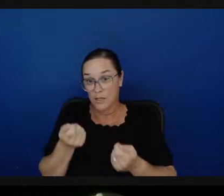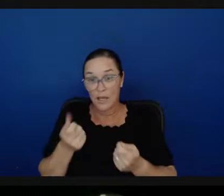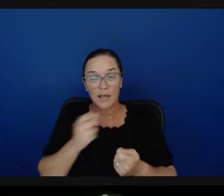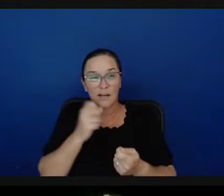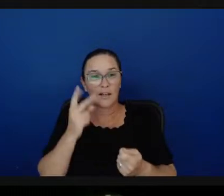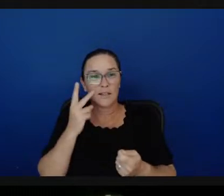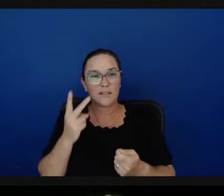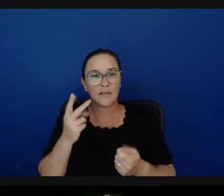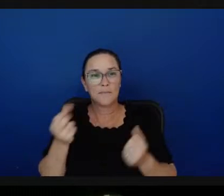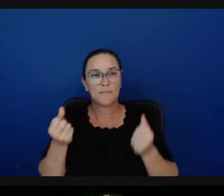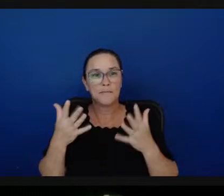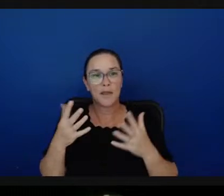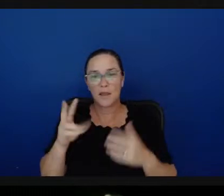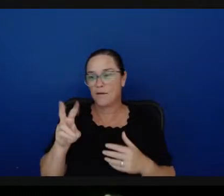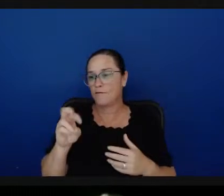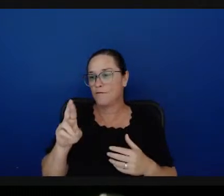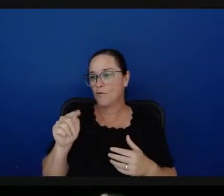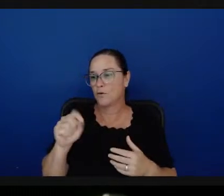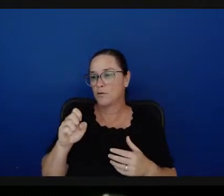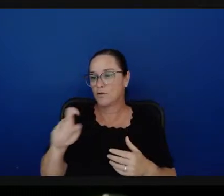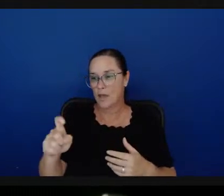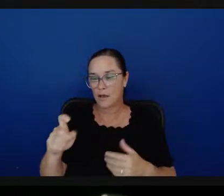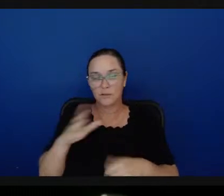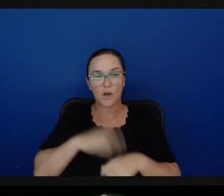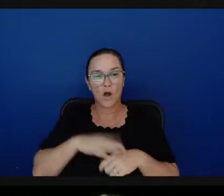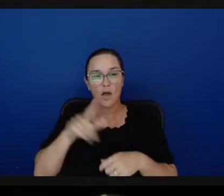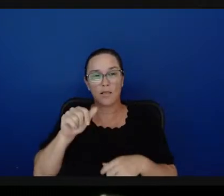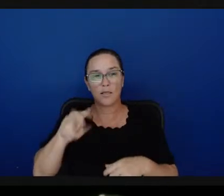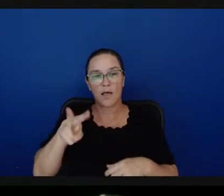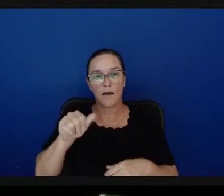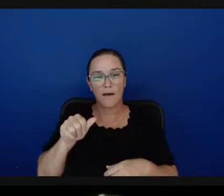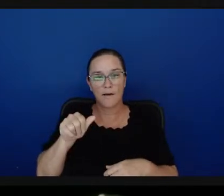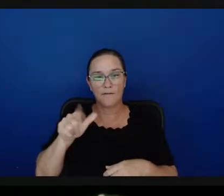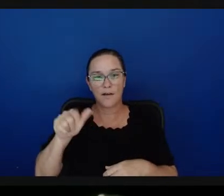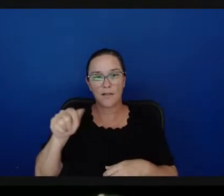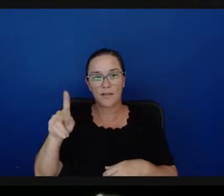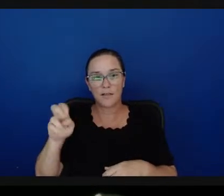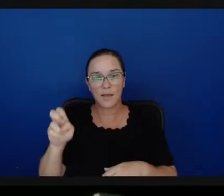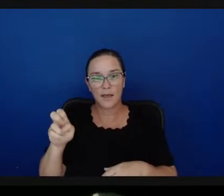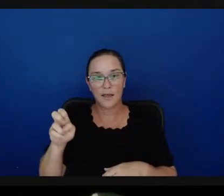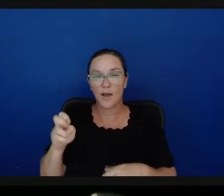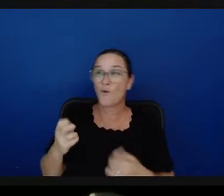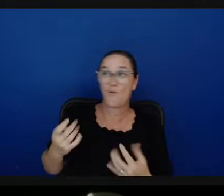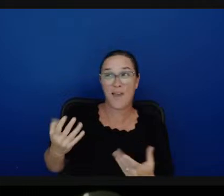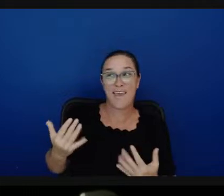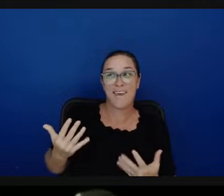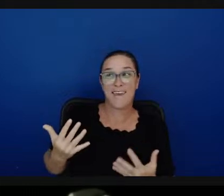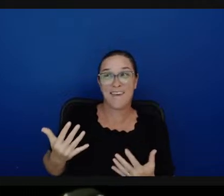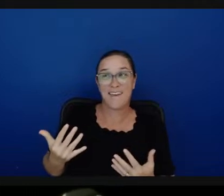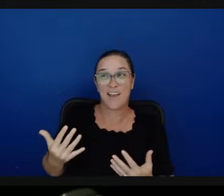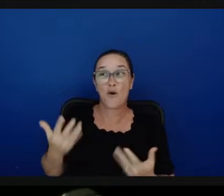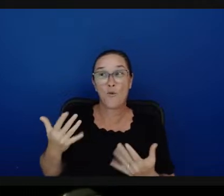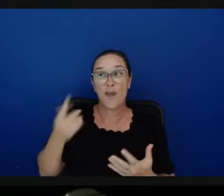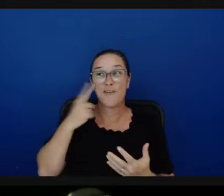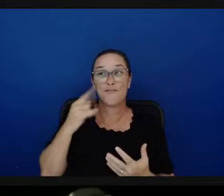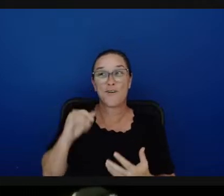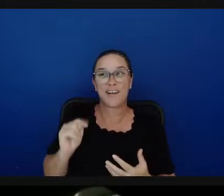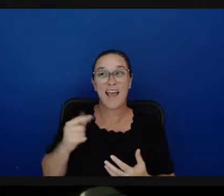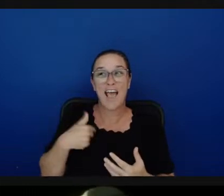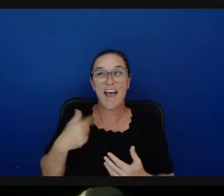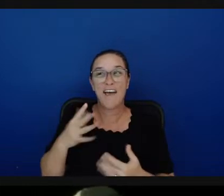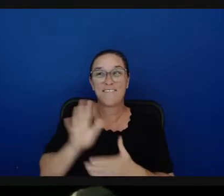of the vortexes down on the lava lake, you know, inside. Just wait for it. Huh? Oh, wait, we have a video of that